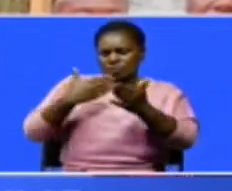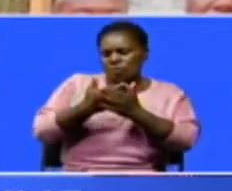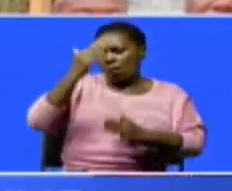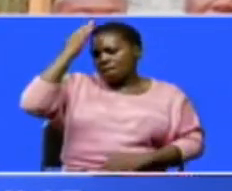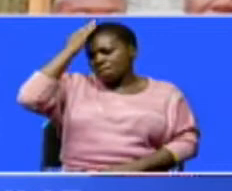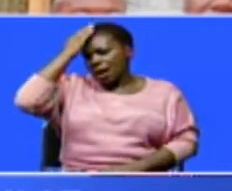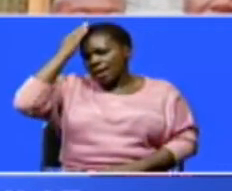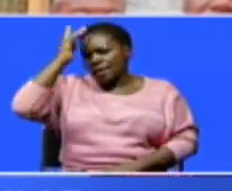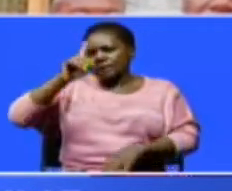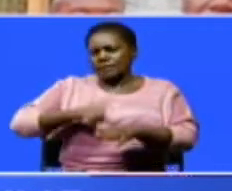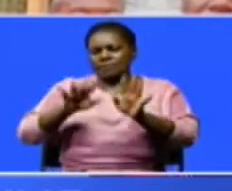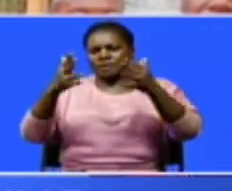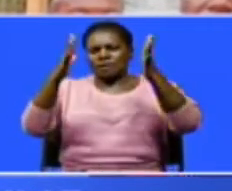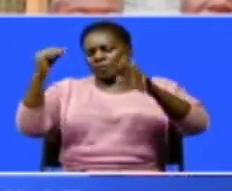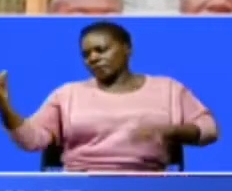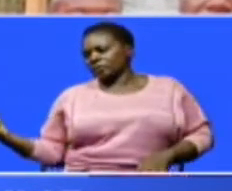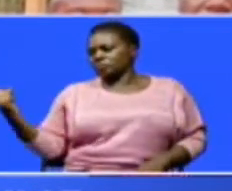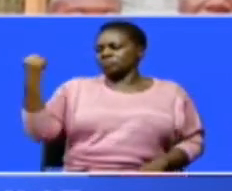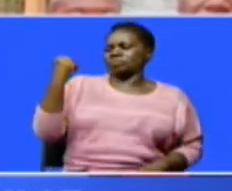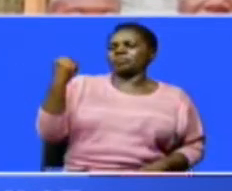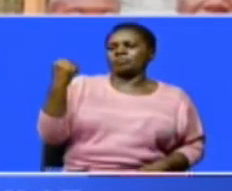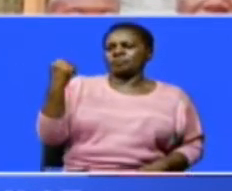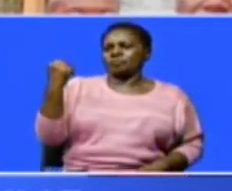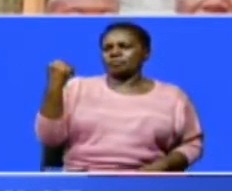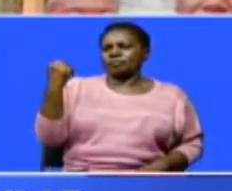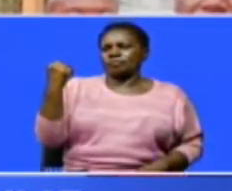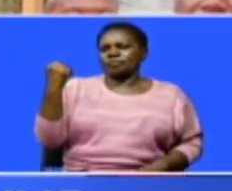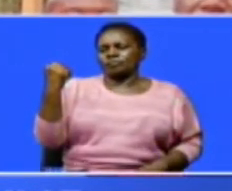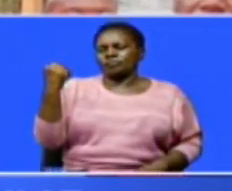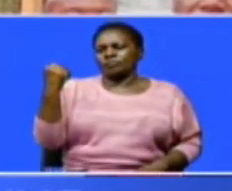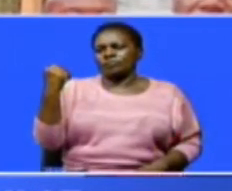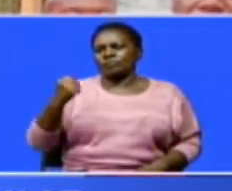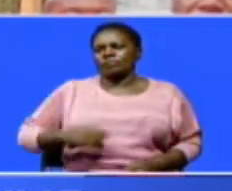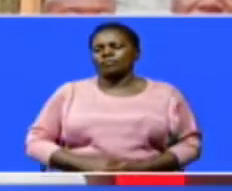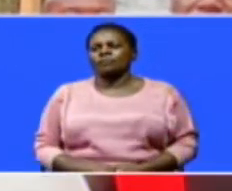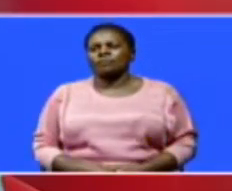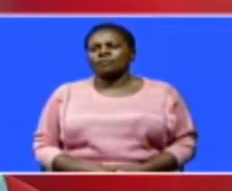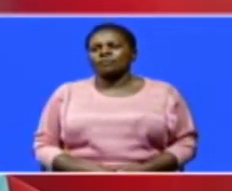Monday, when they celebrate his resurrection. Murimi Mwangi, KTN News.